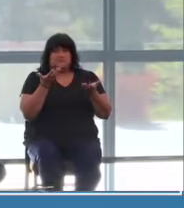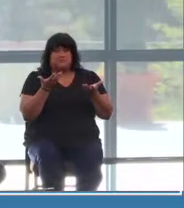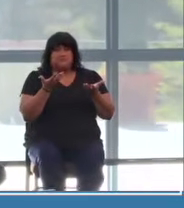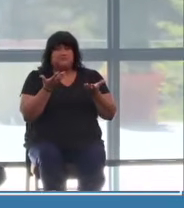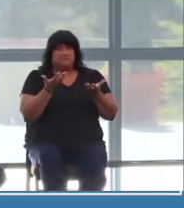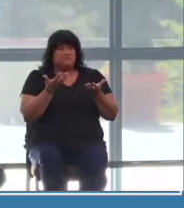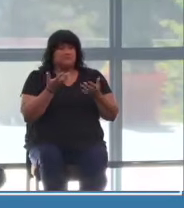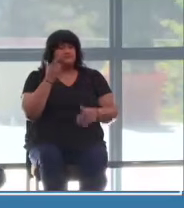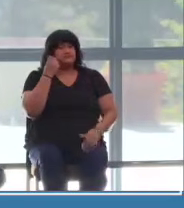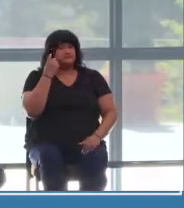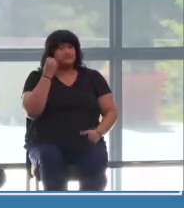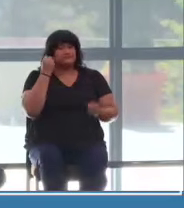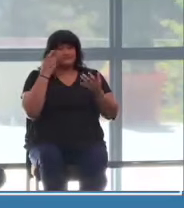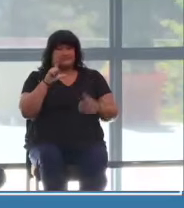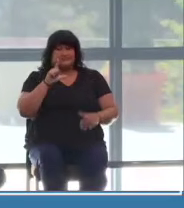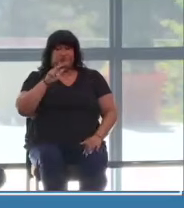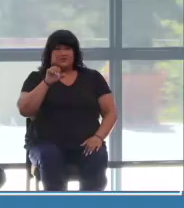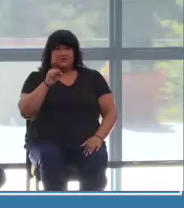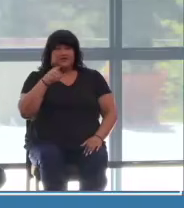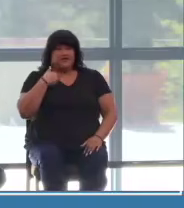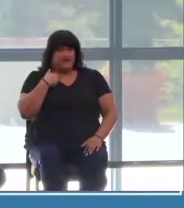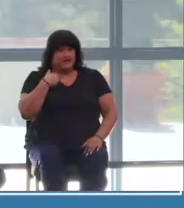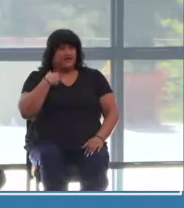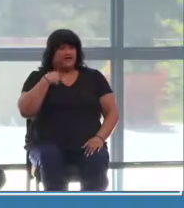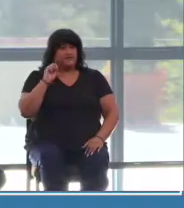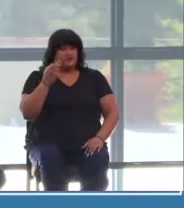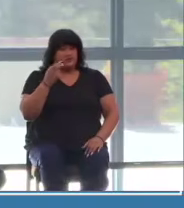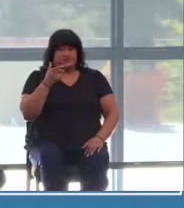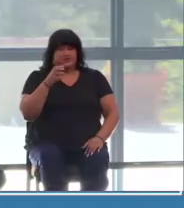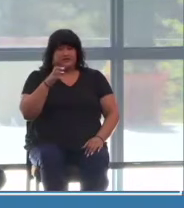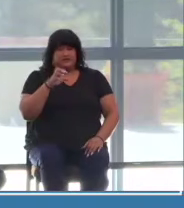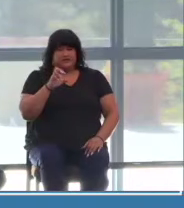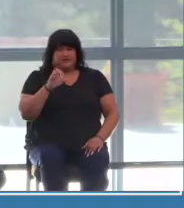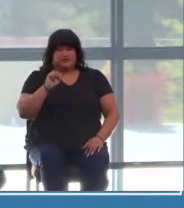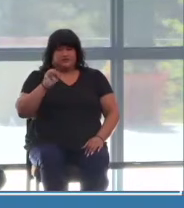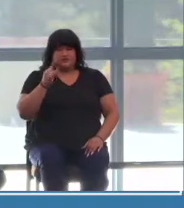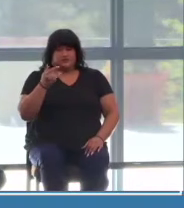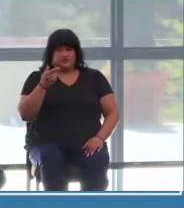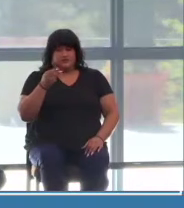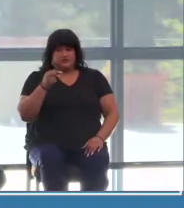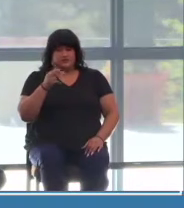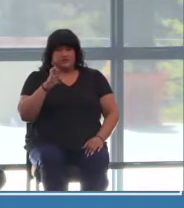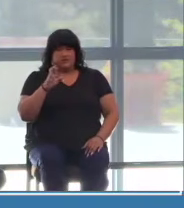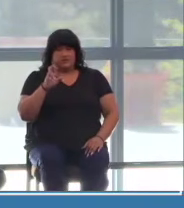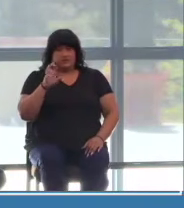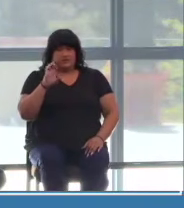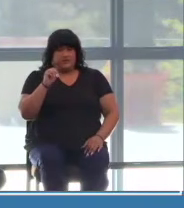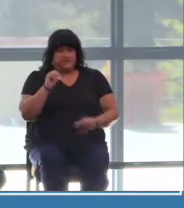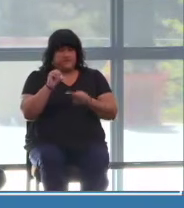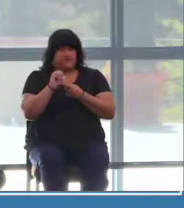A lot of lupus patients have Sjogren's, which is dry eyes and dry mouth, and they are more prone to dental